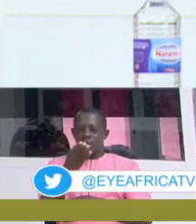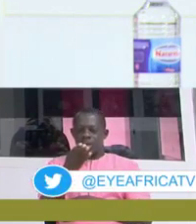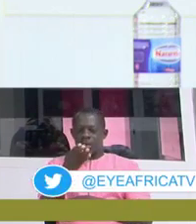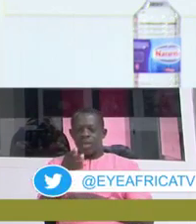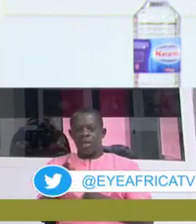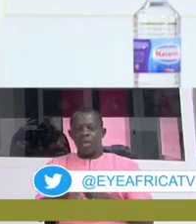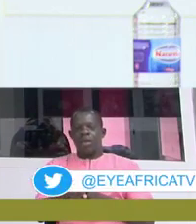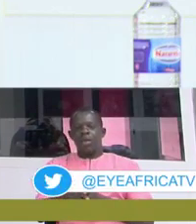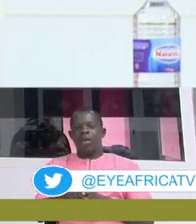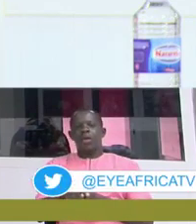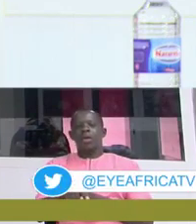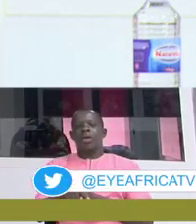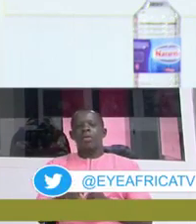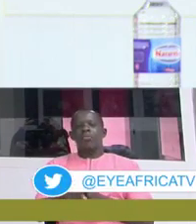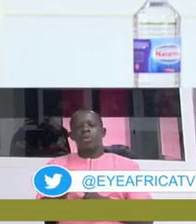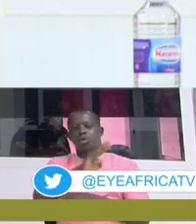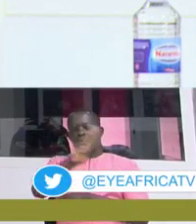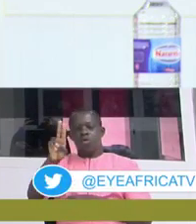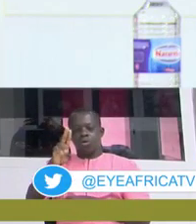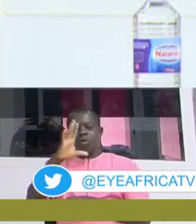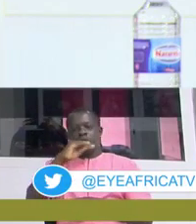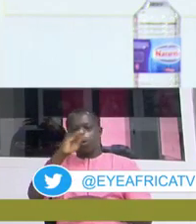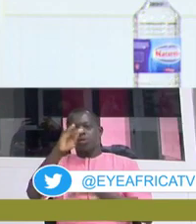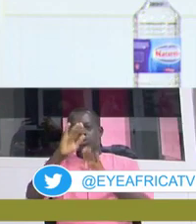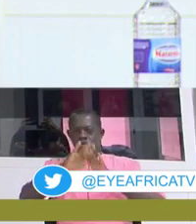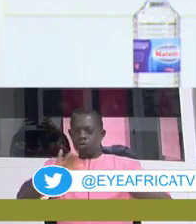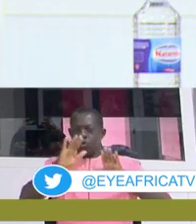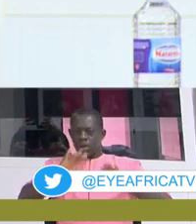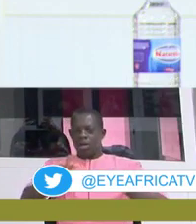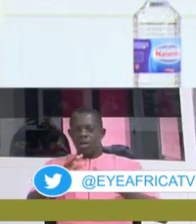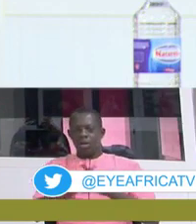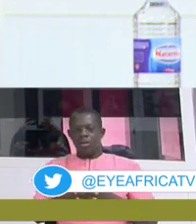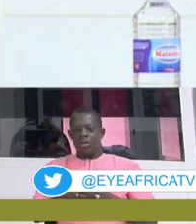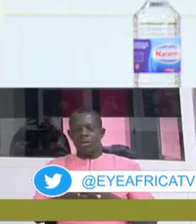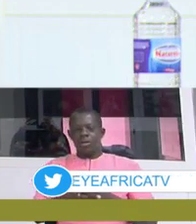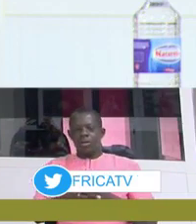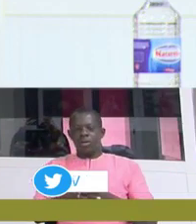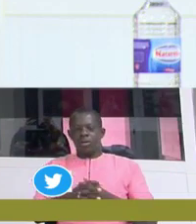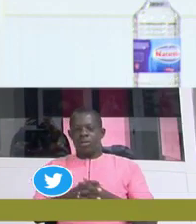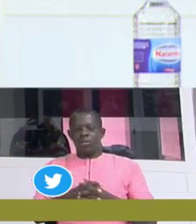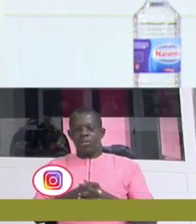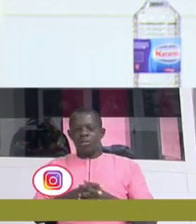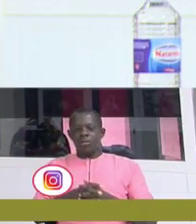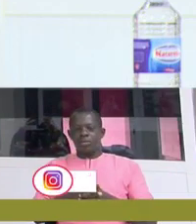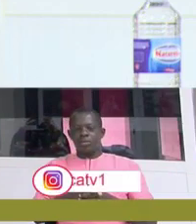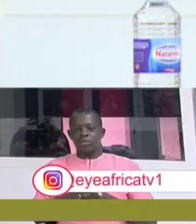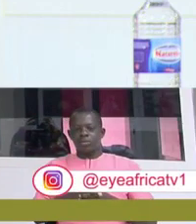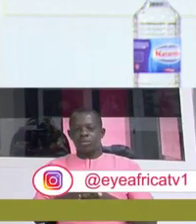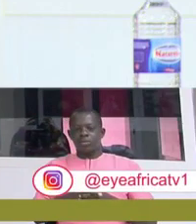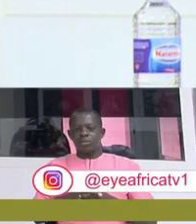jola. I said to them in jola, I don't speak jola. Do konyoko, awo jamu tu jola.